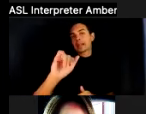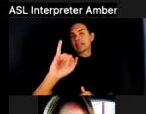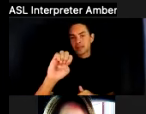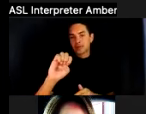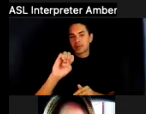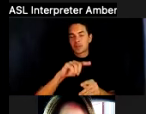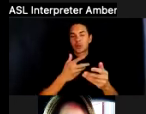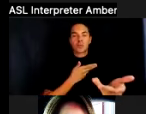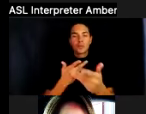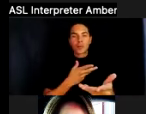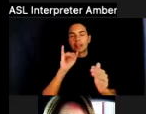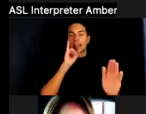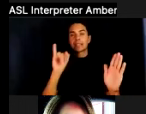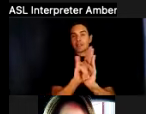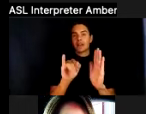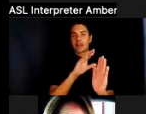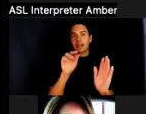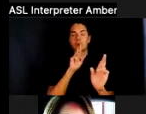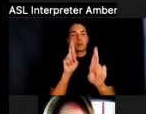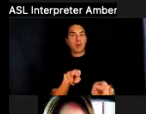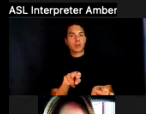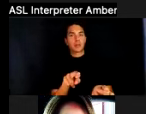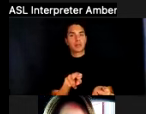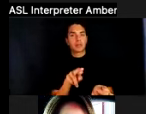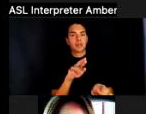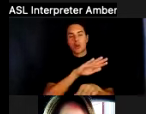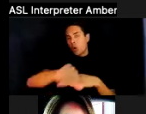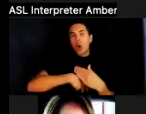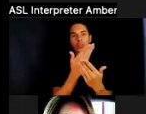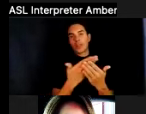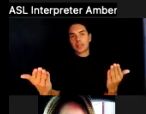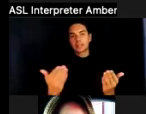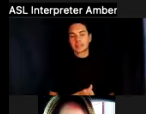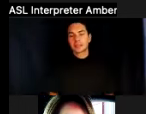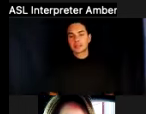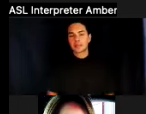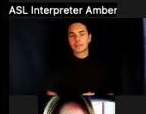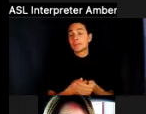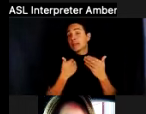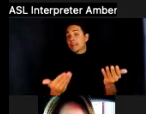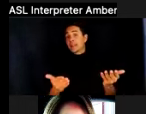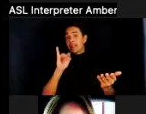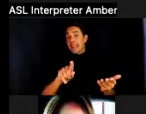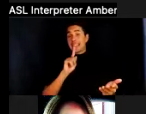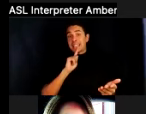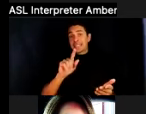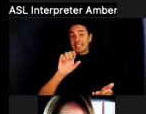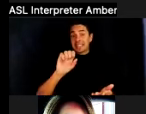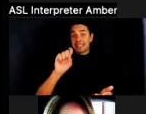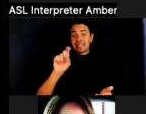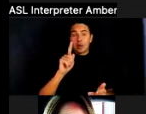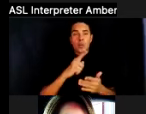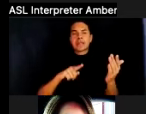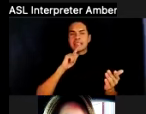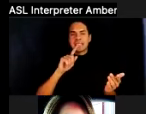and also identify and respond, all the things. So, what is sexual harassment? Forms of